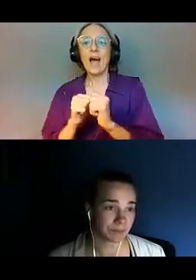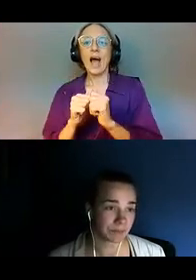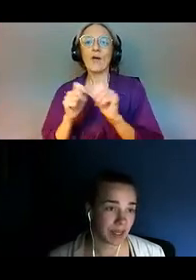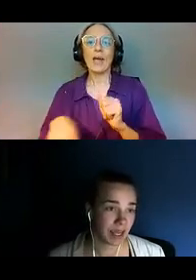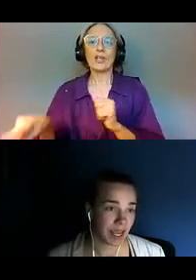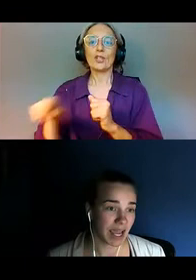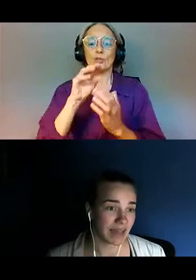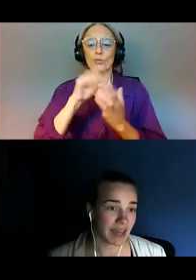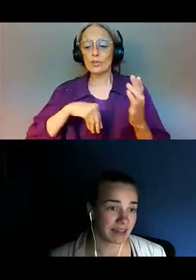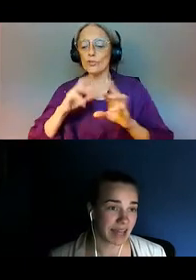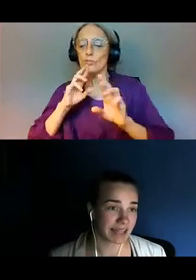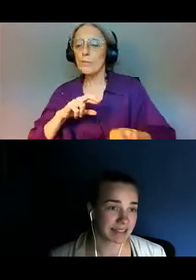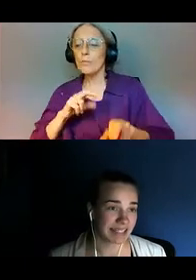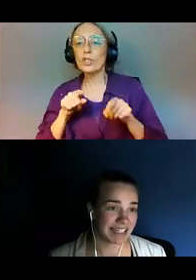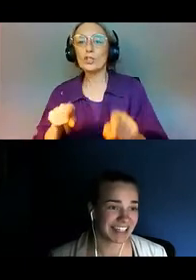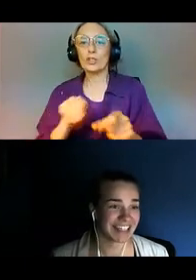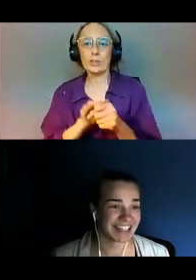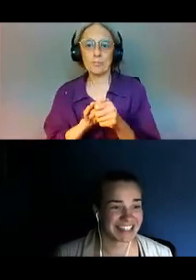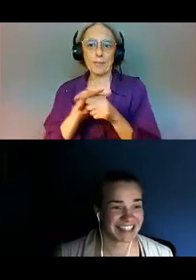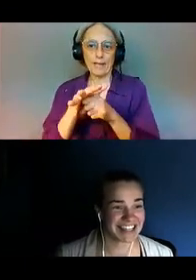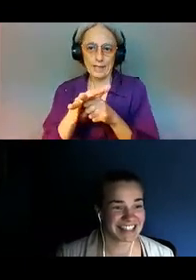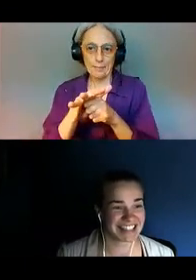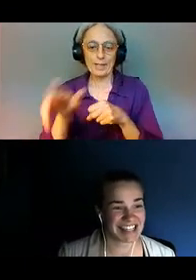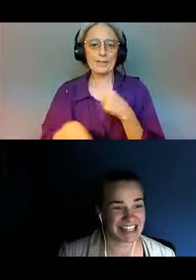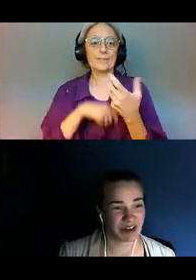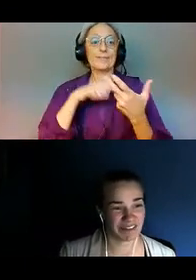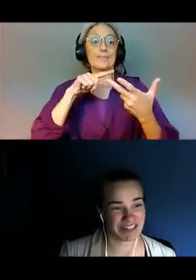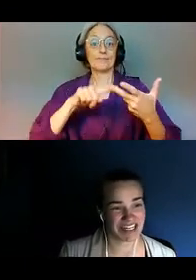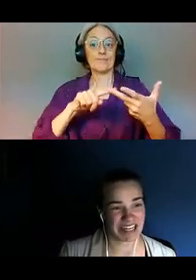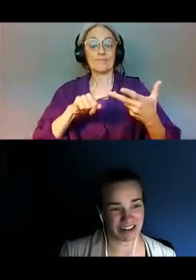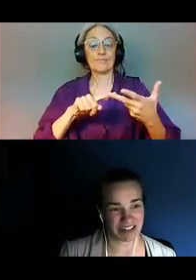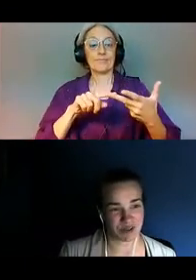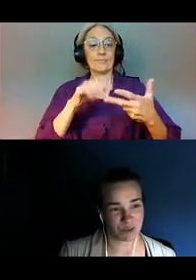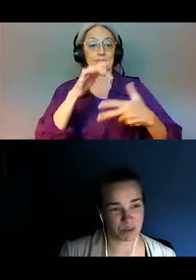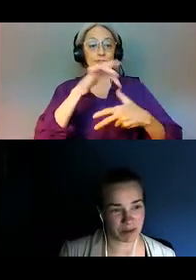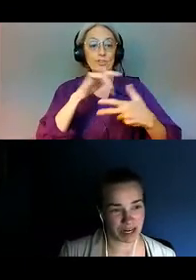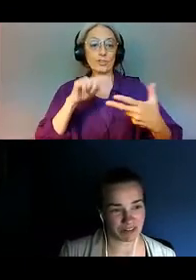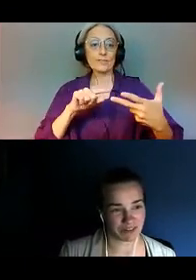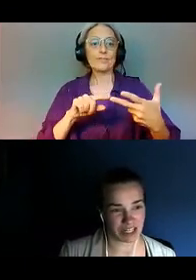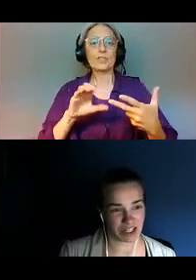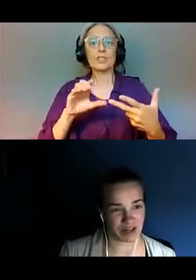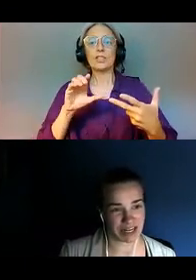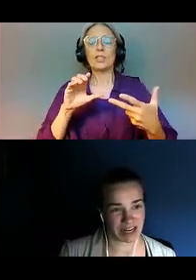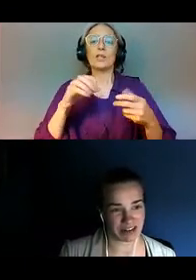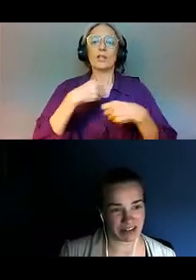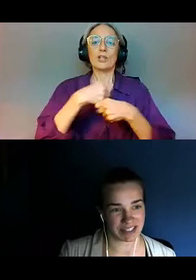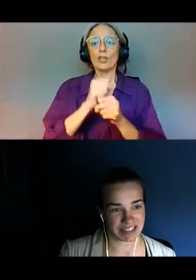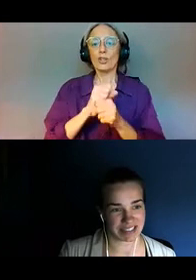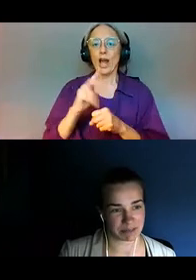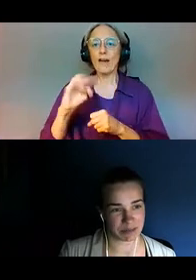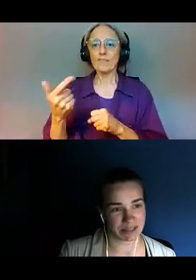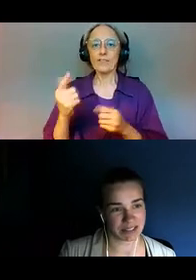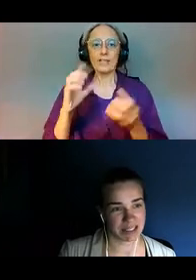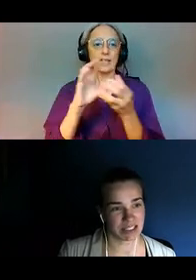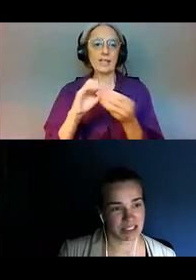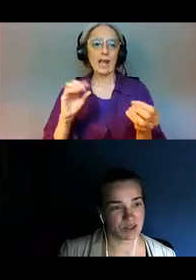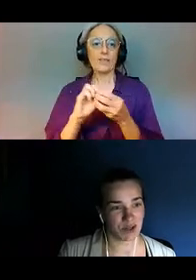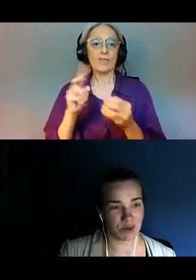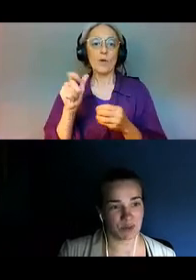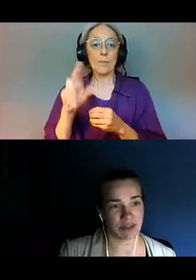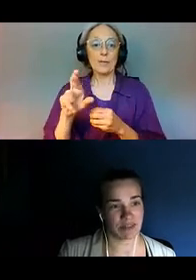pandemic. And then lastly is the Crafting Narratives webinar video and narrative